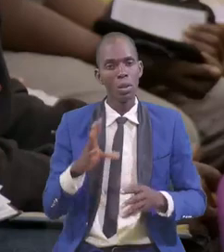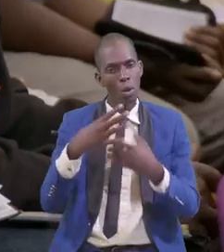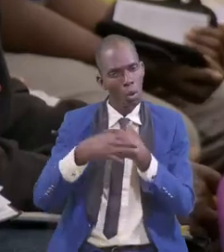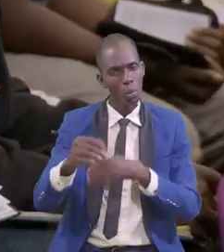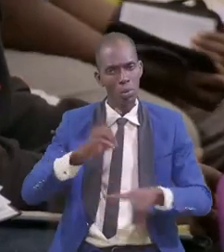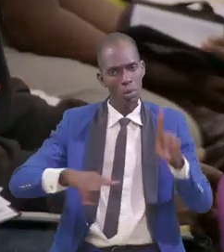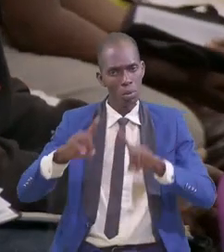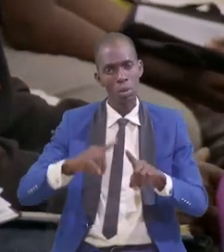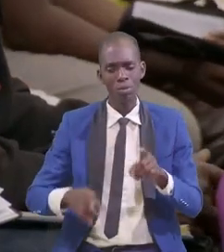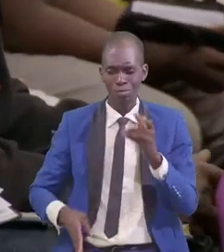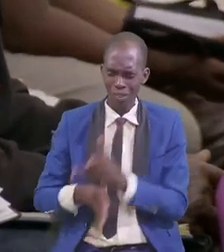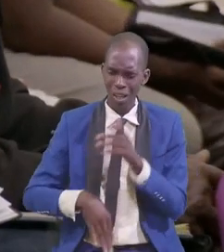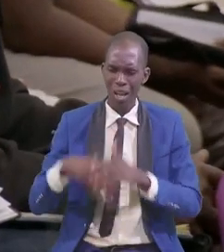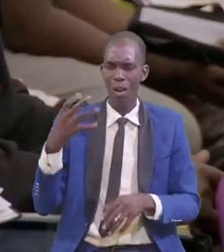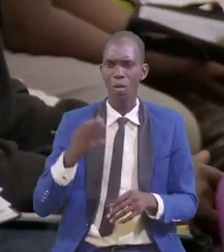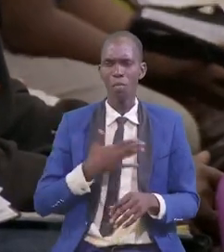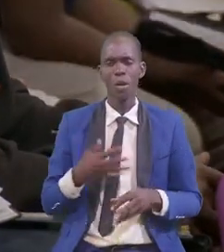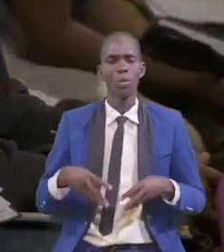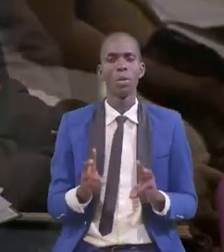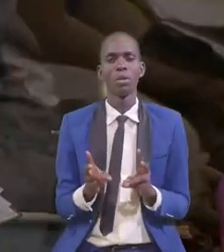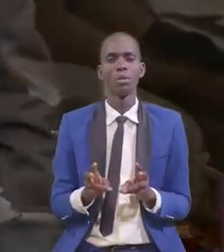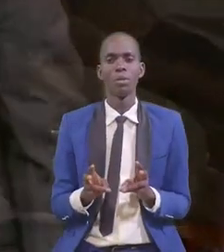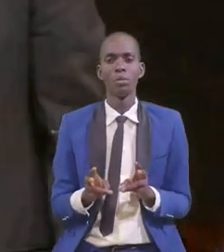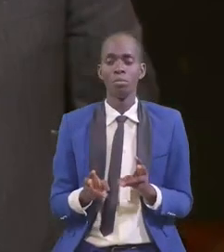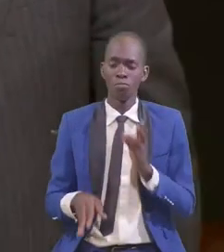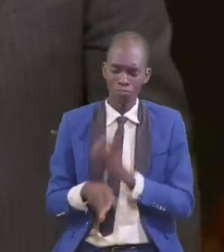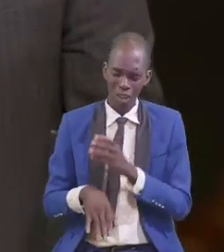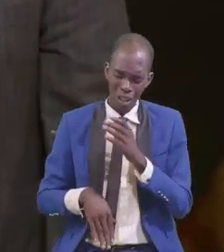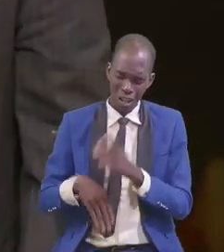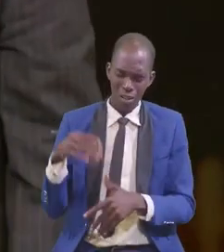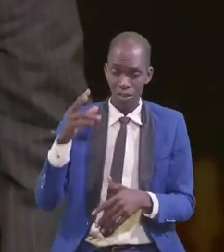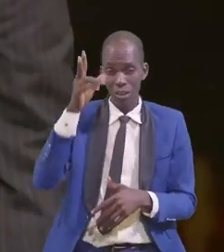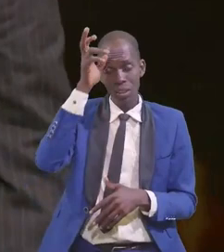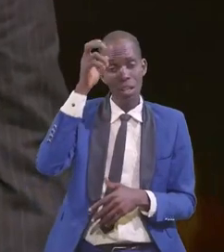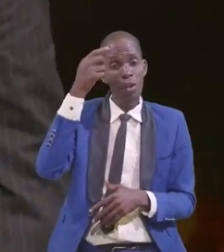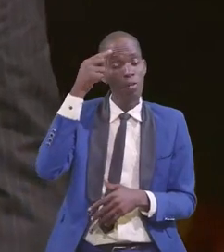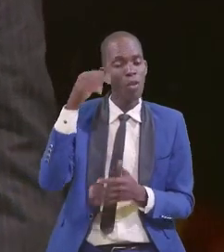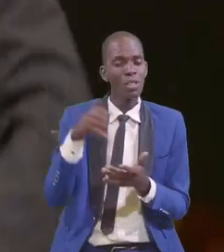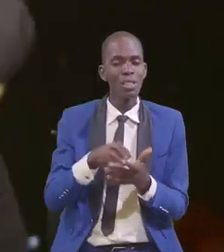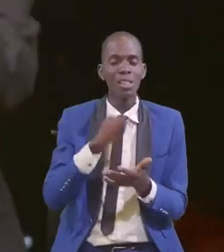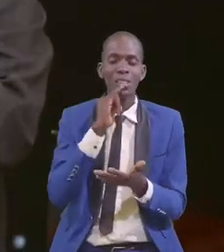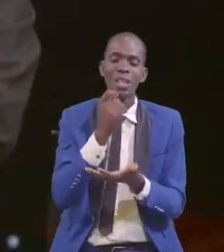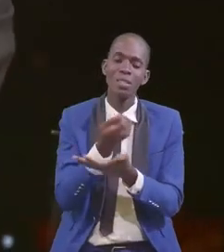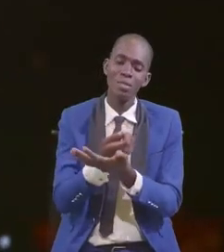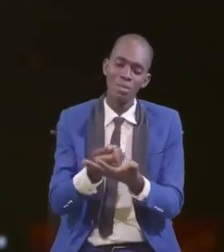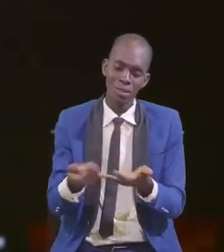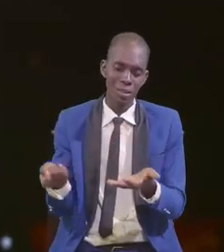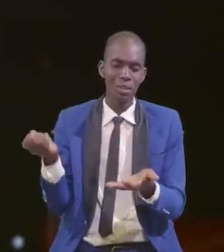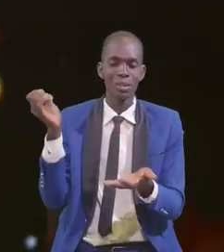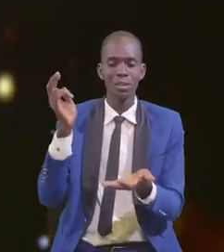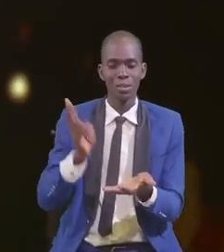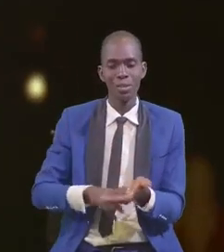that. Get thee hence, Satan, for it is reaching.